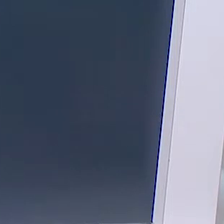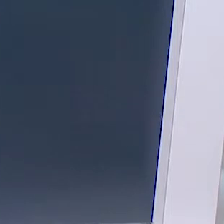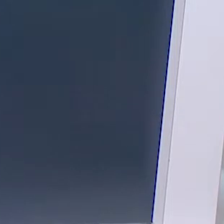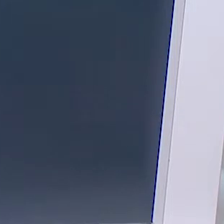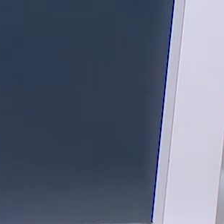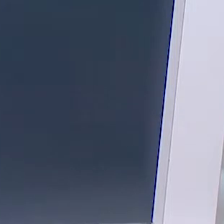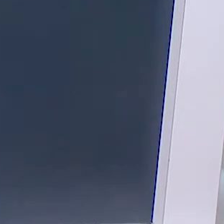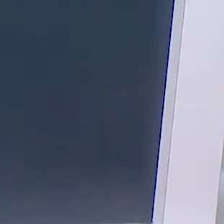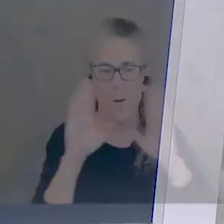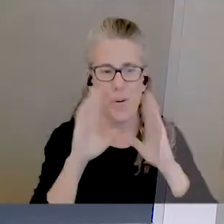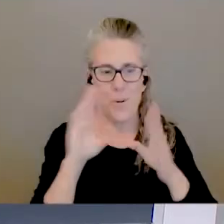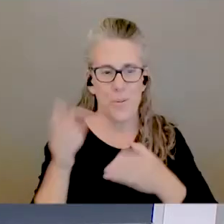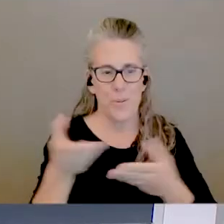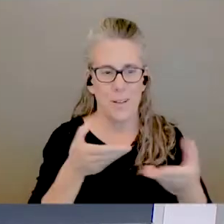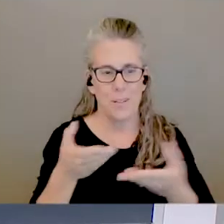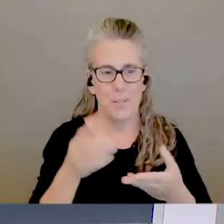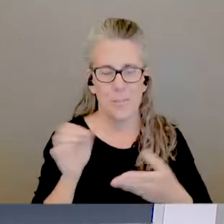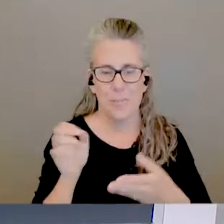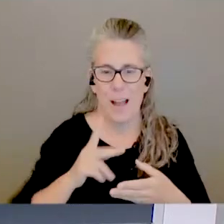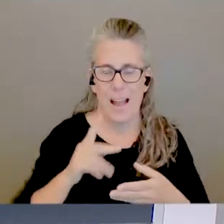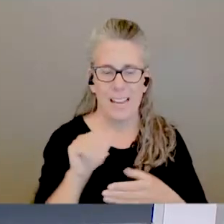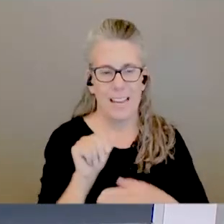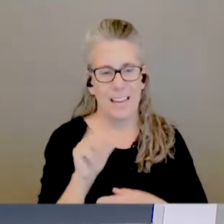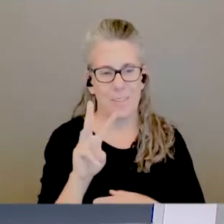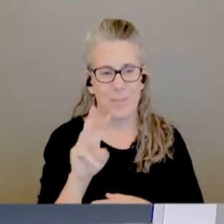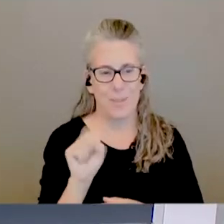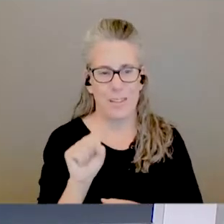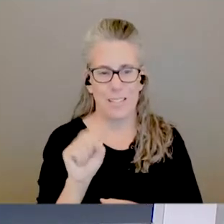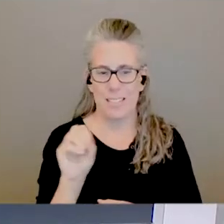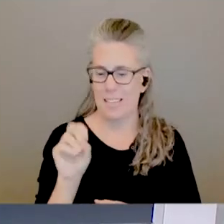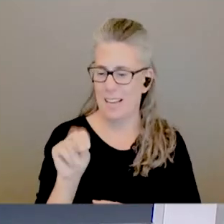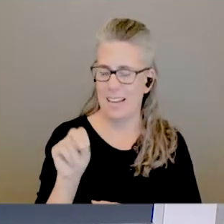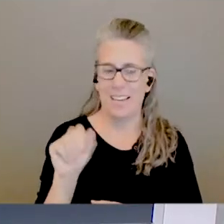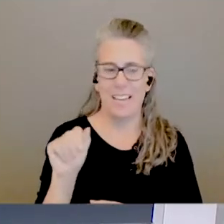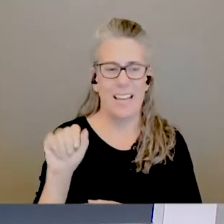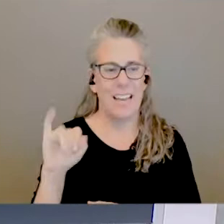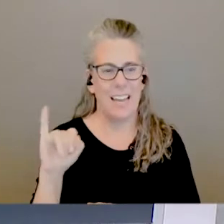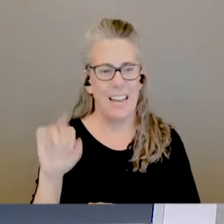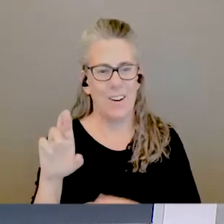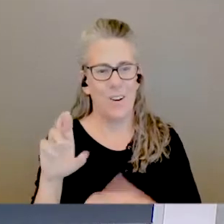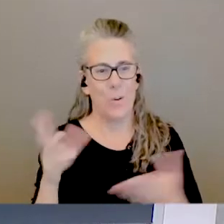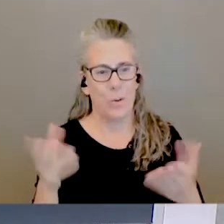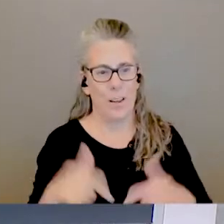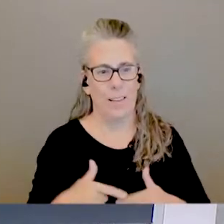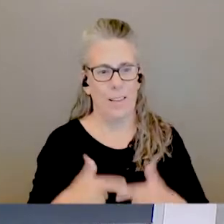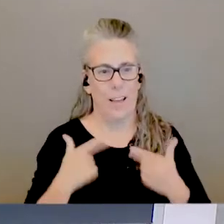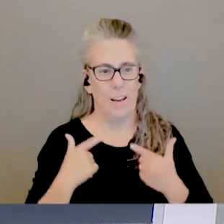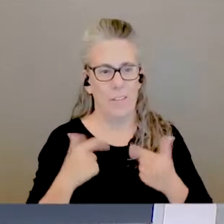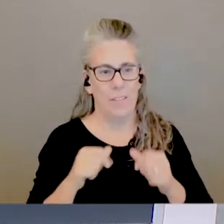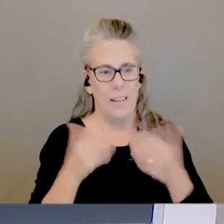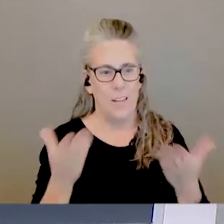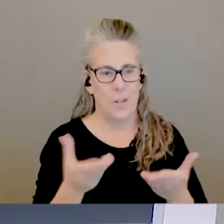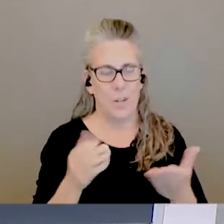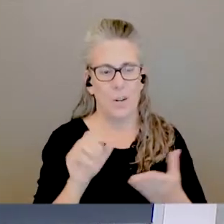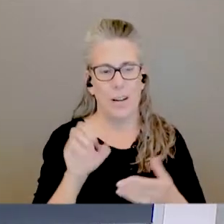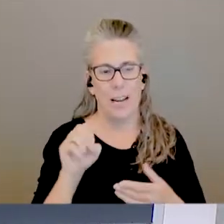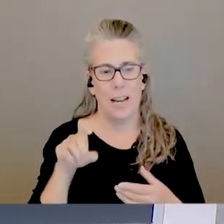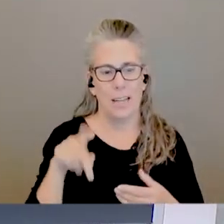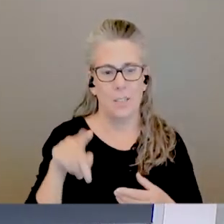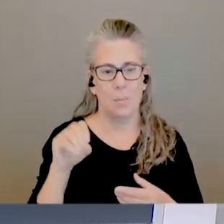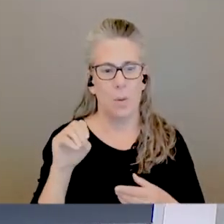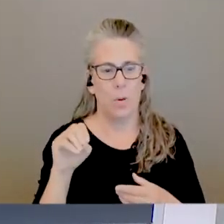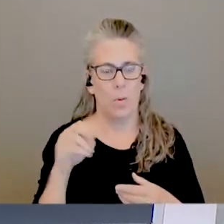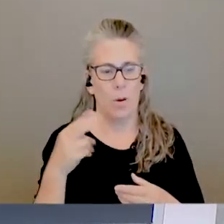welcome back to AWS On Air. We are live here in the Expo Hall in Las Vegas at reInvent today. And